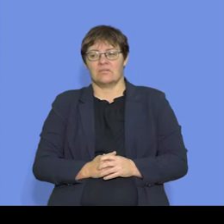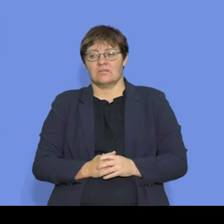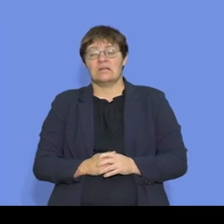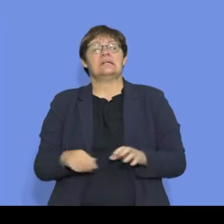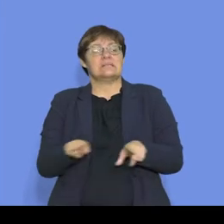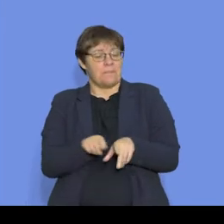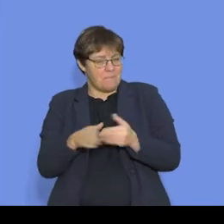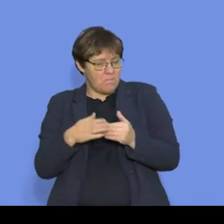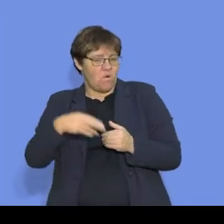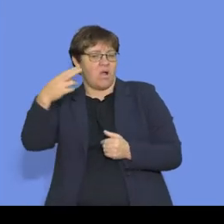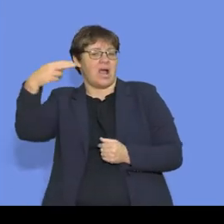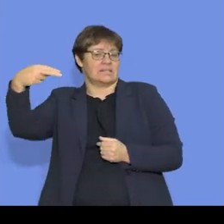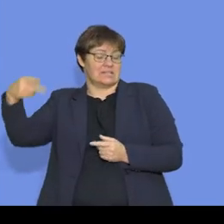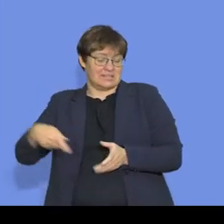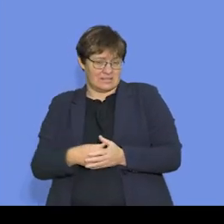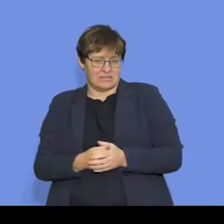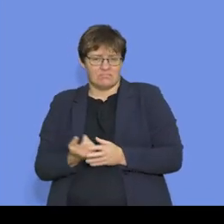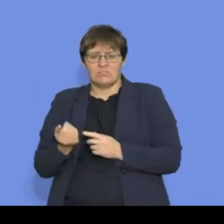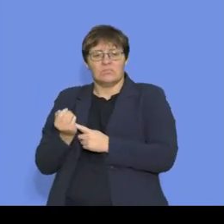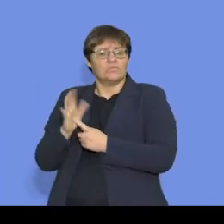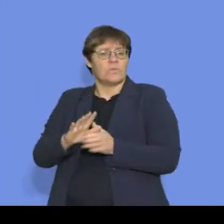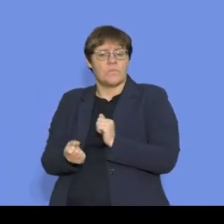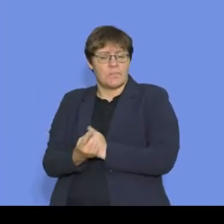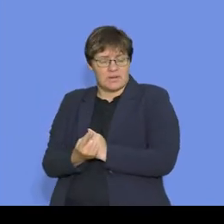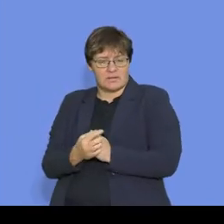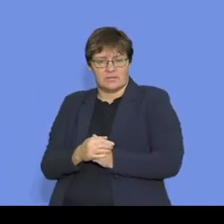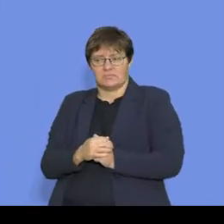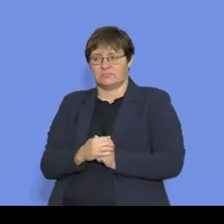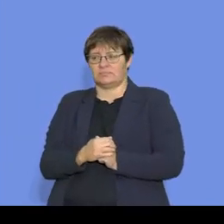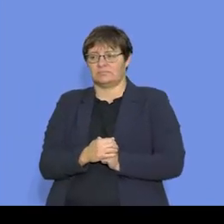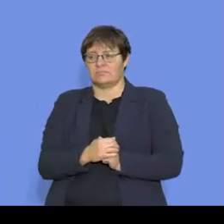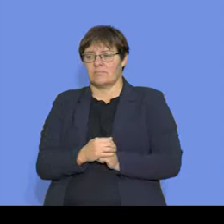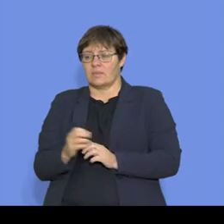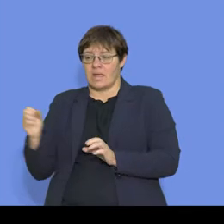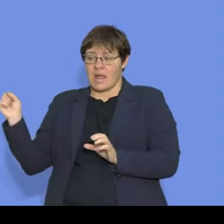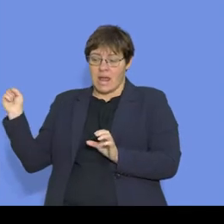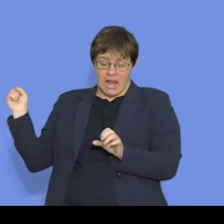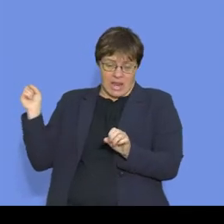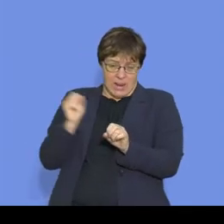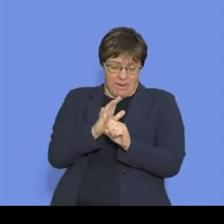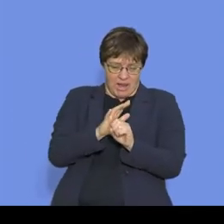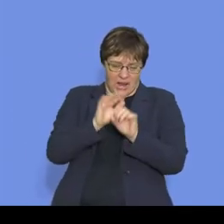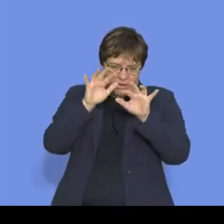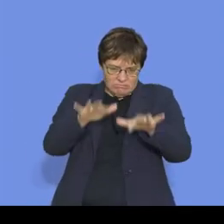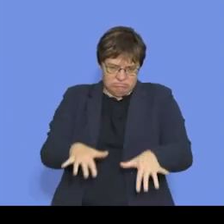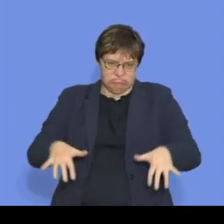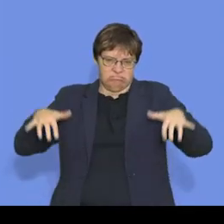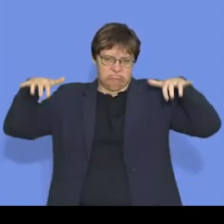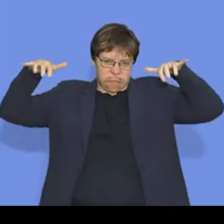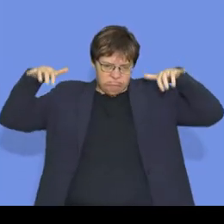This is also an artist's impression showing the asteroid impact, the huge